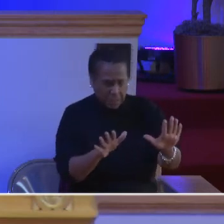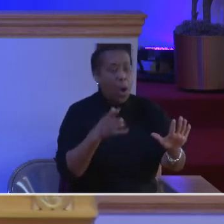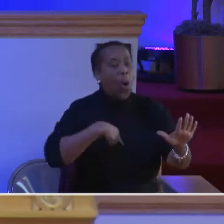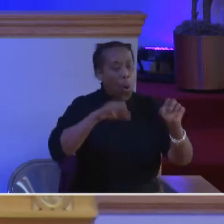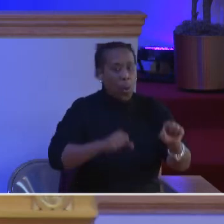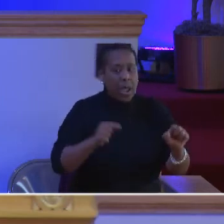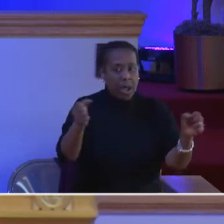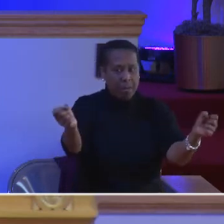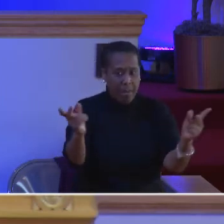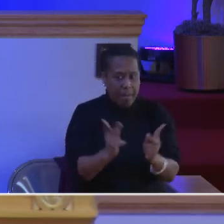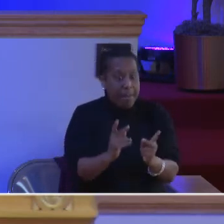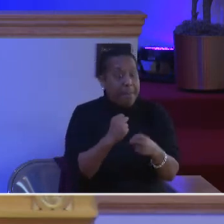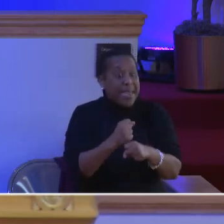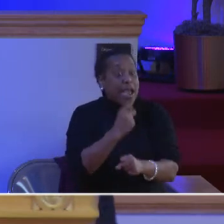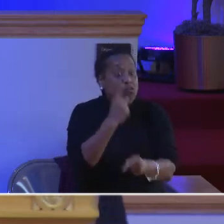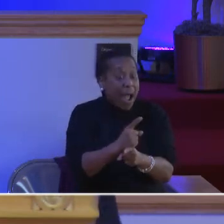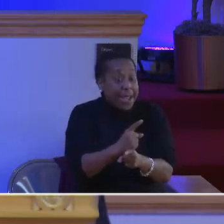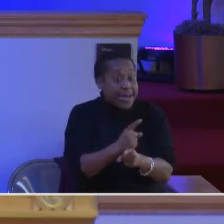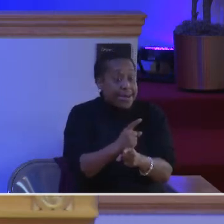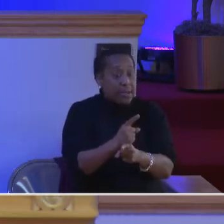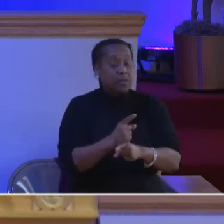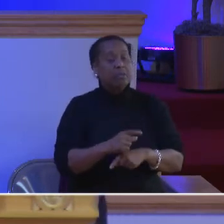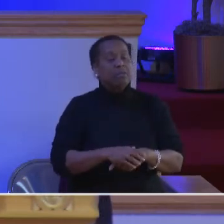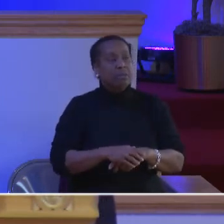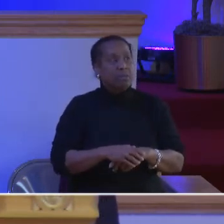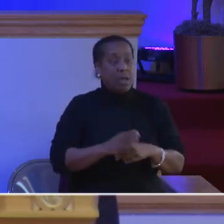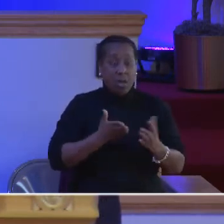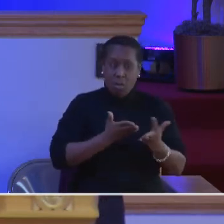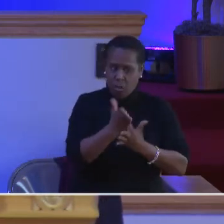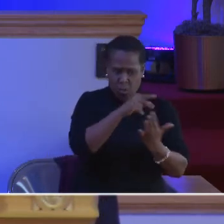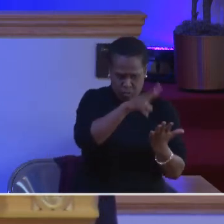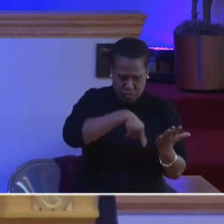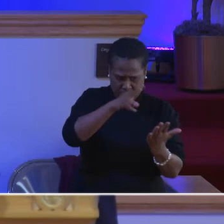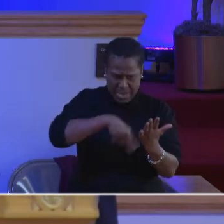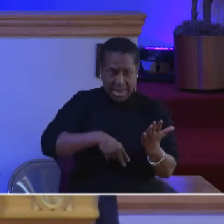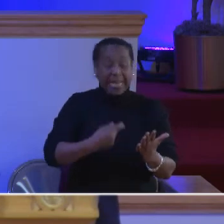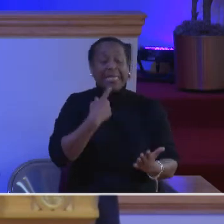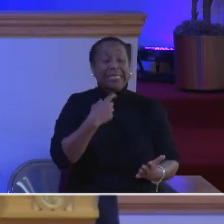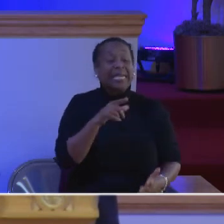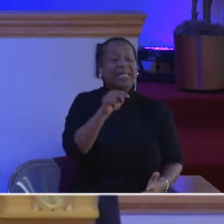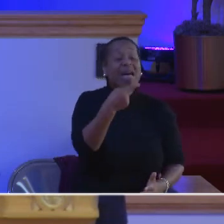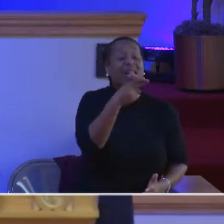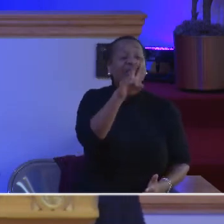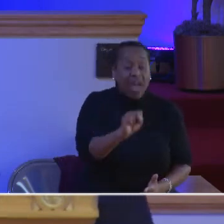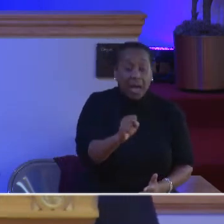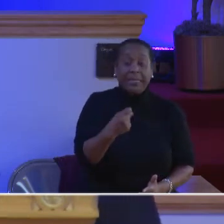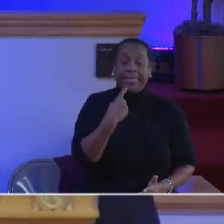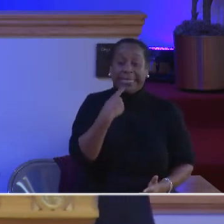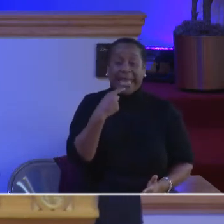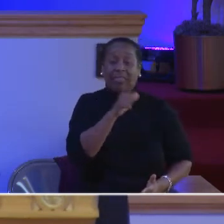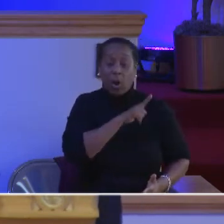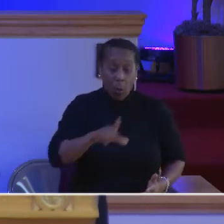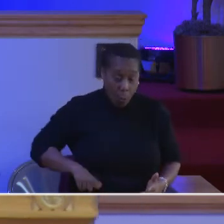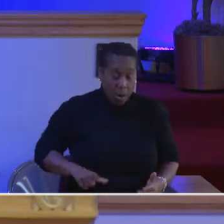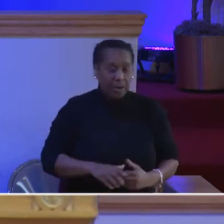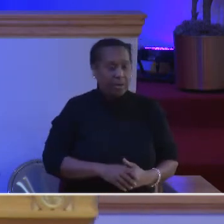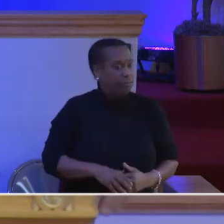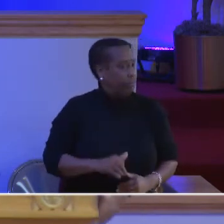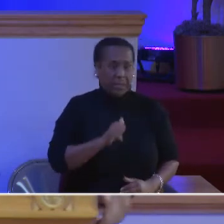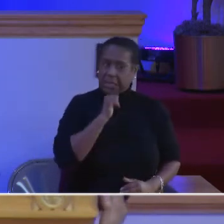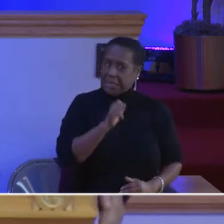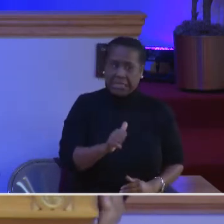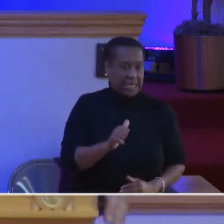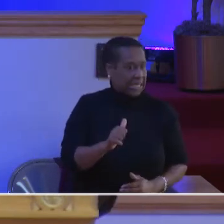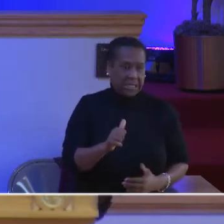back. Notice Huldah says throughout the text, "Thus saith the Lord." She didn't